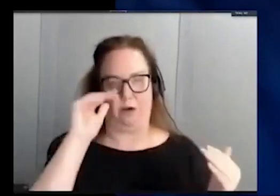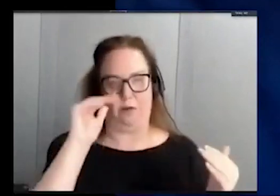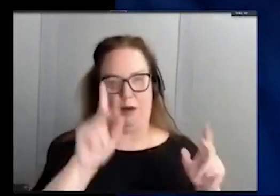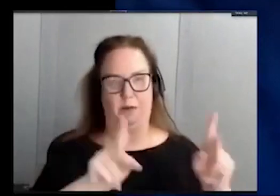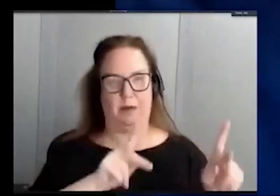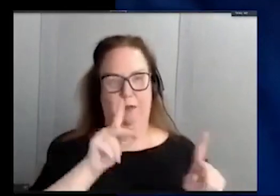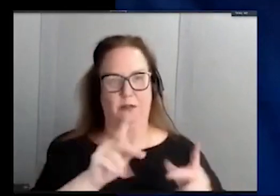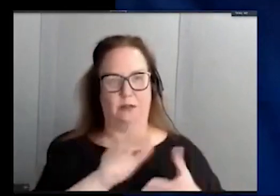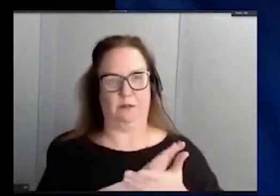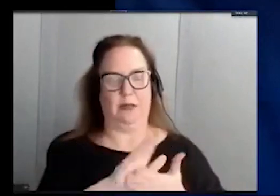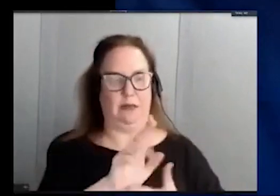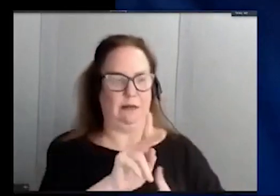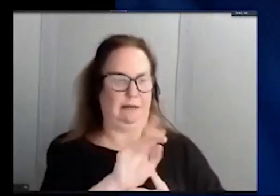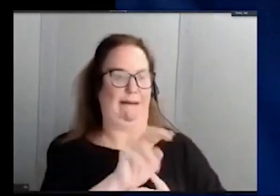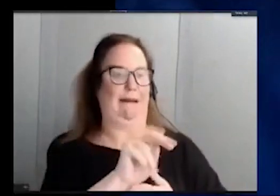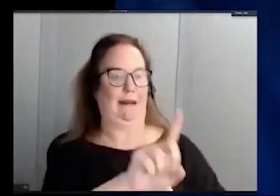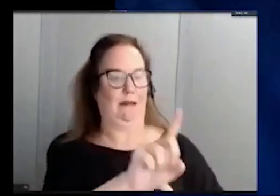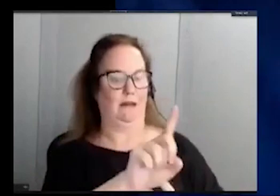just be kind going forward.